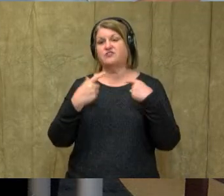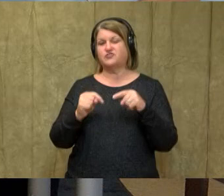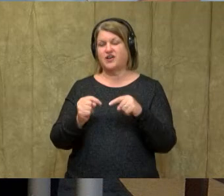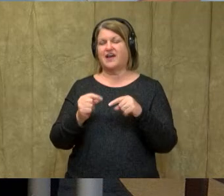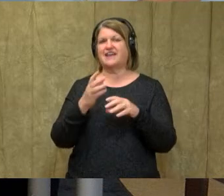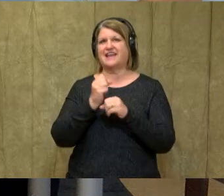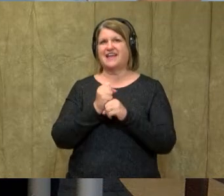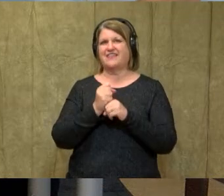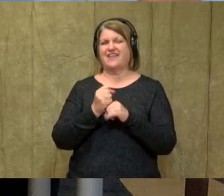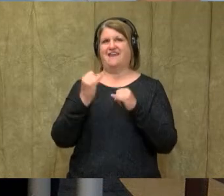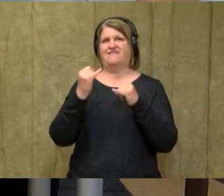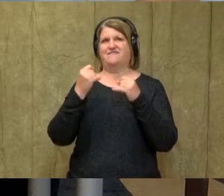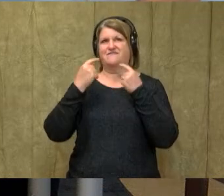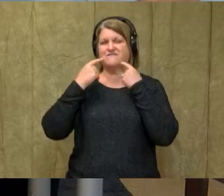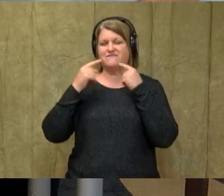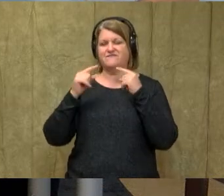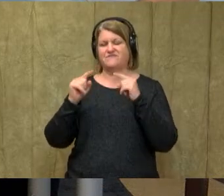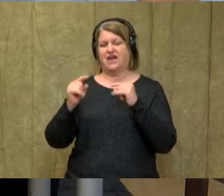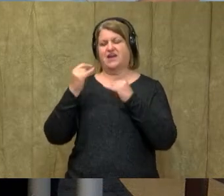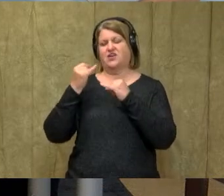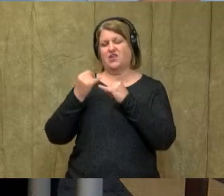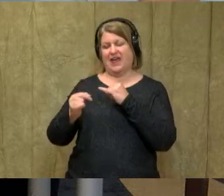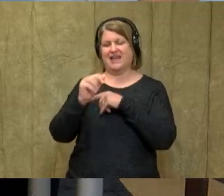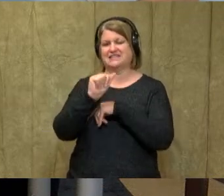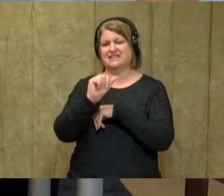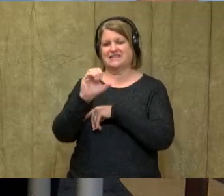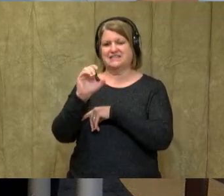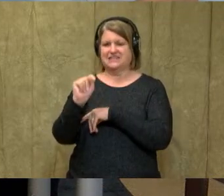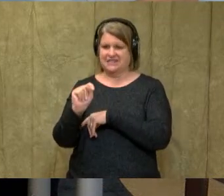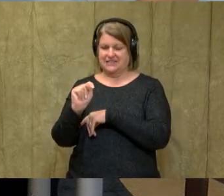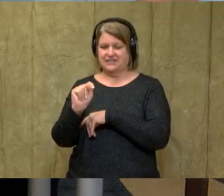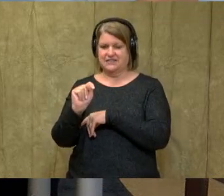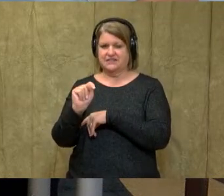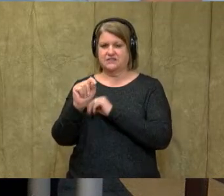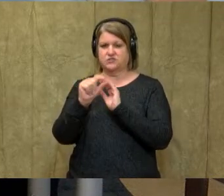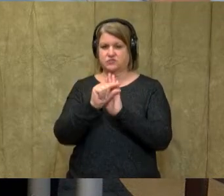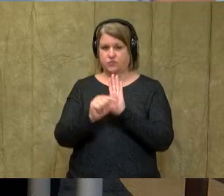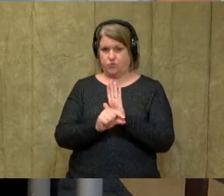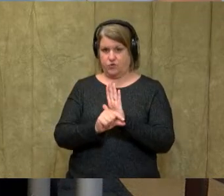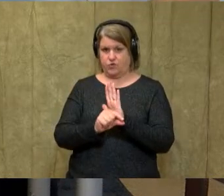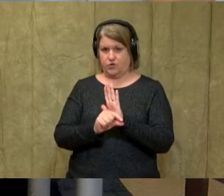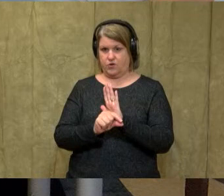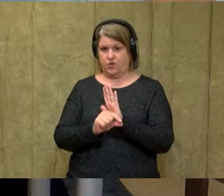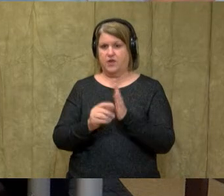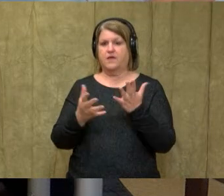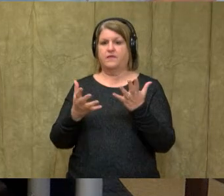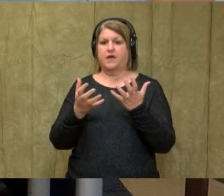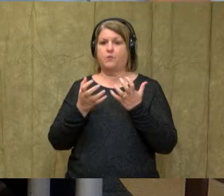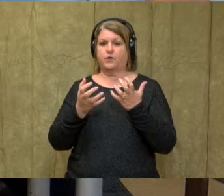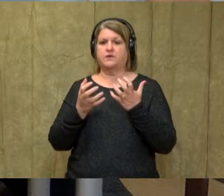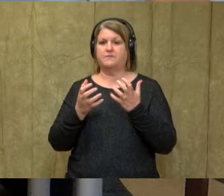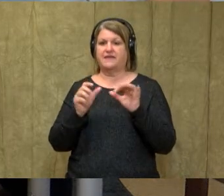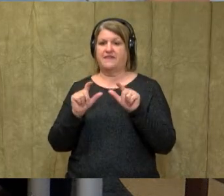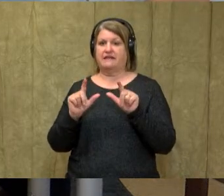last ACT score in. They want to meet that admission or scholarship deadline, application